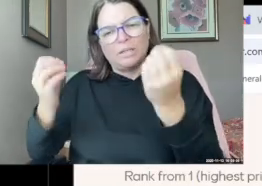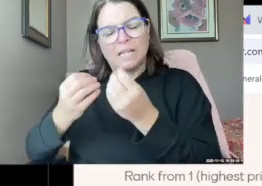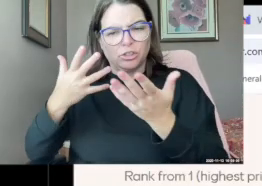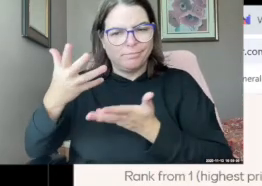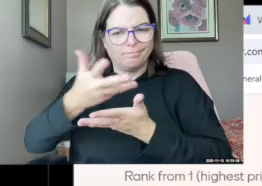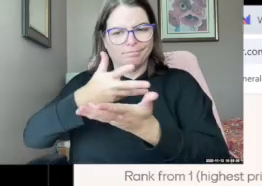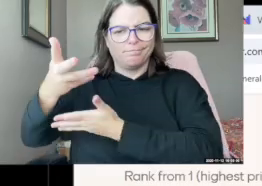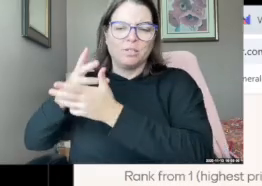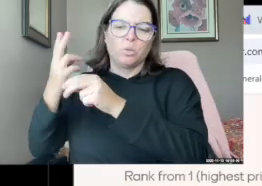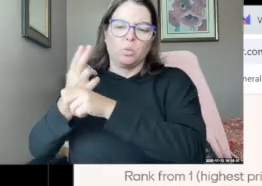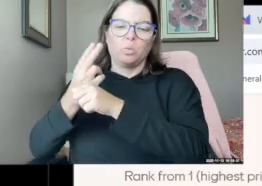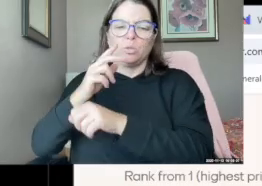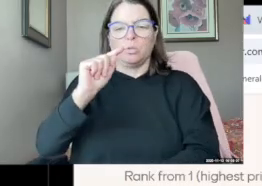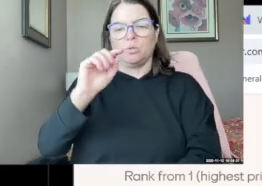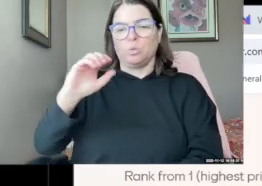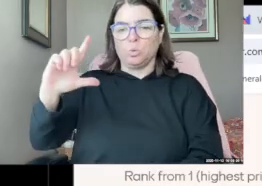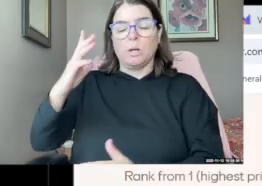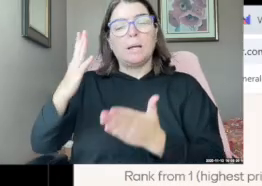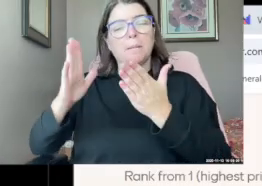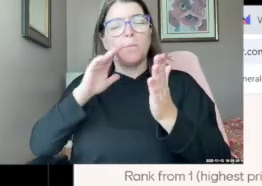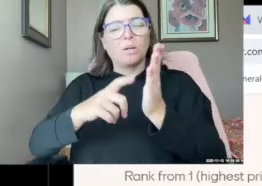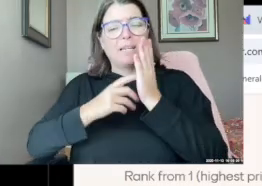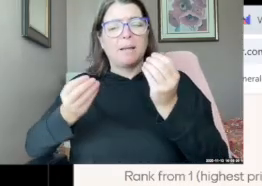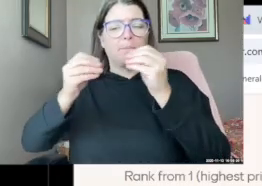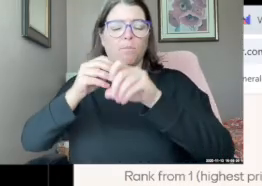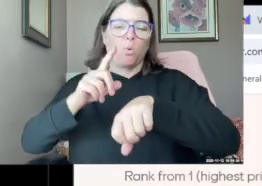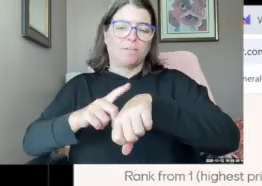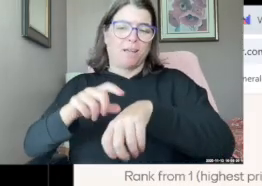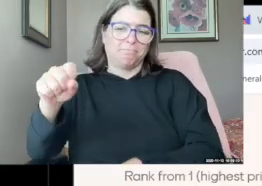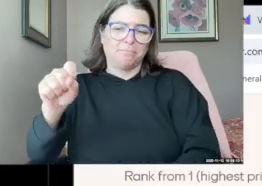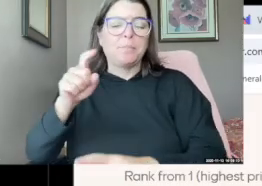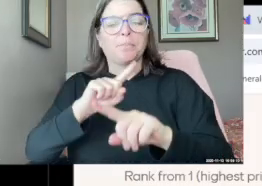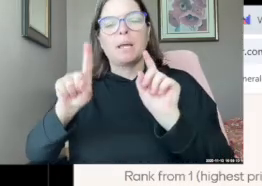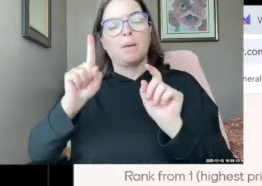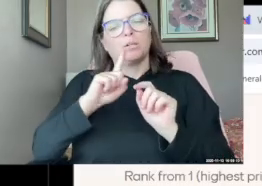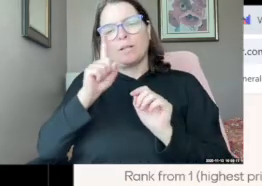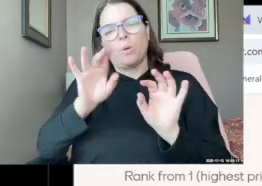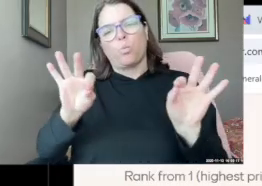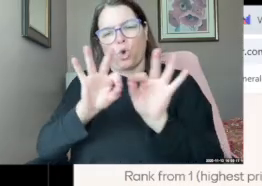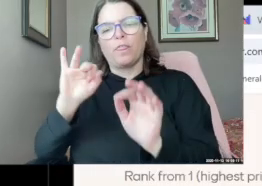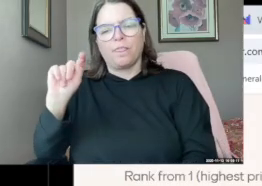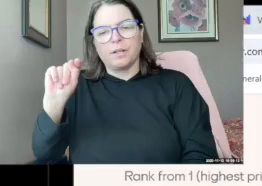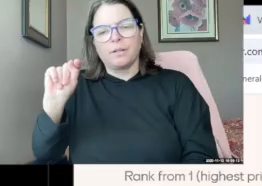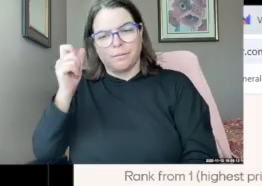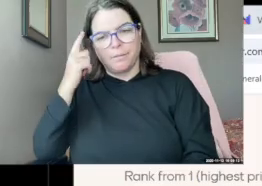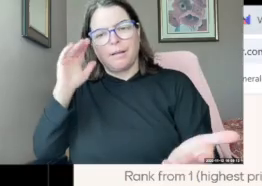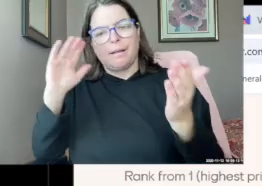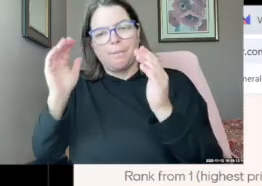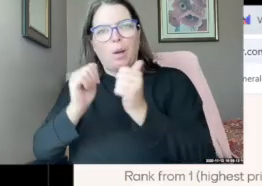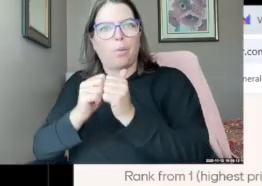communities and community-based organizations, and using tools that might take some more